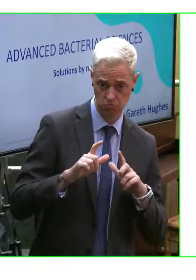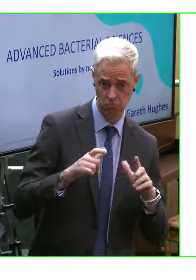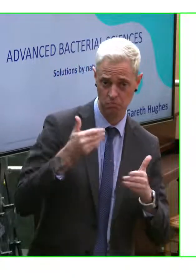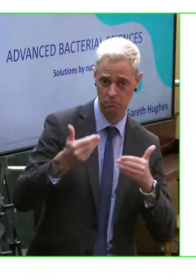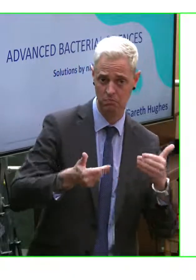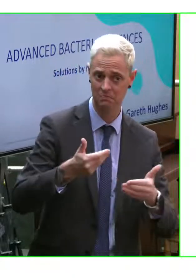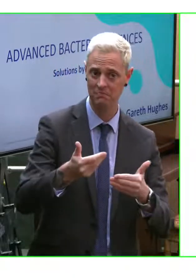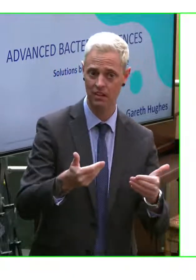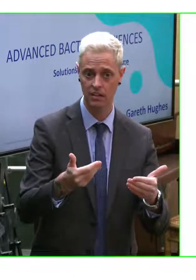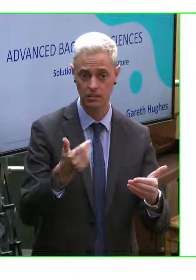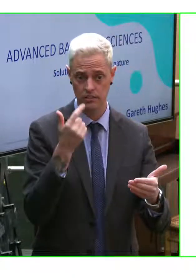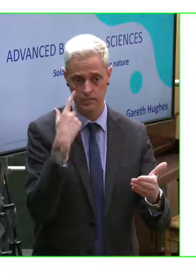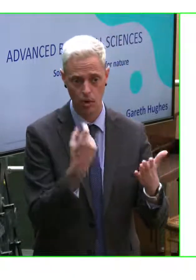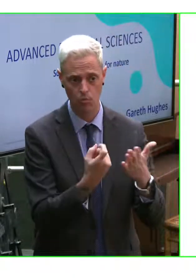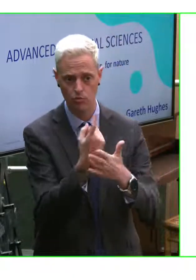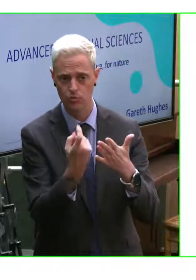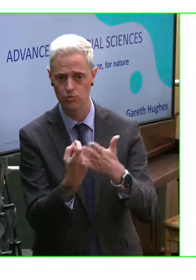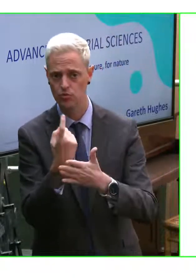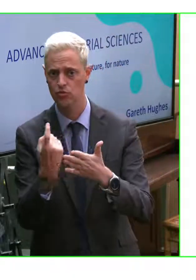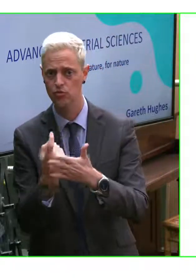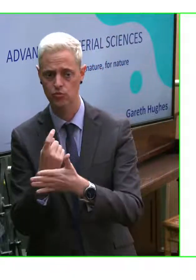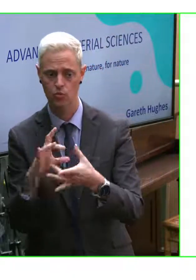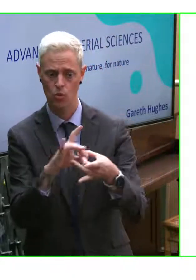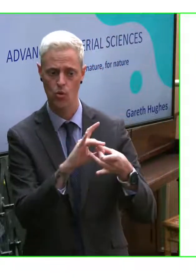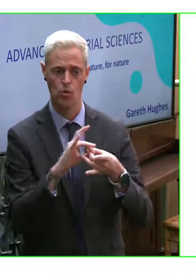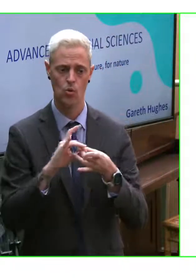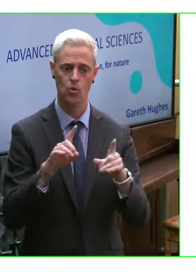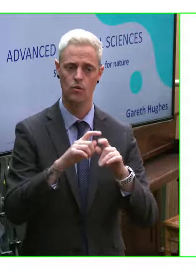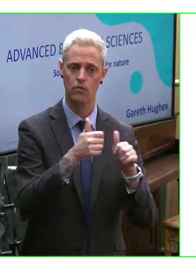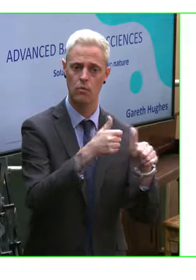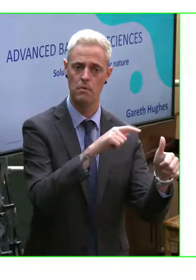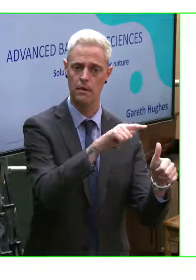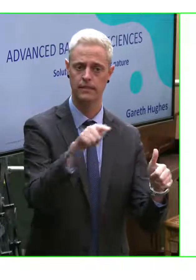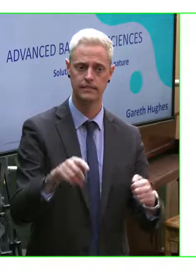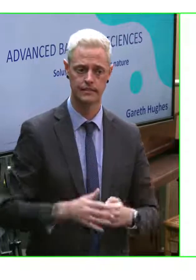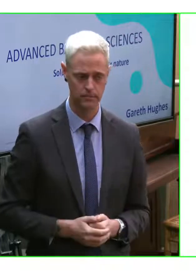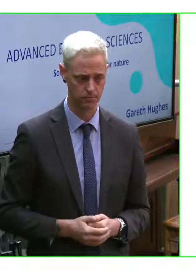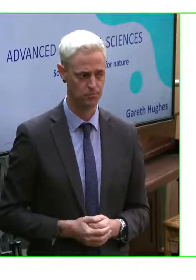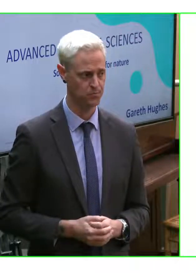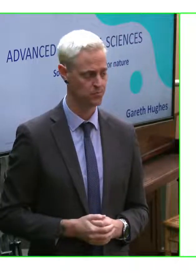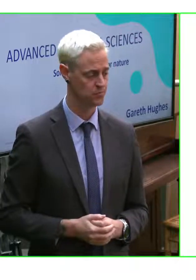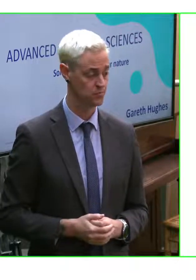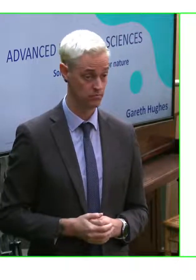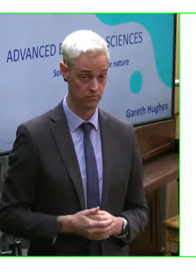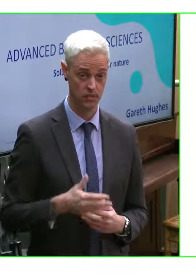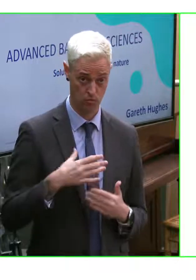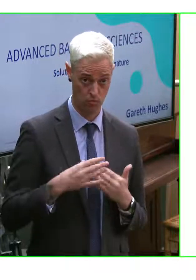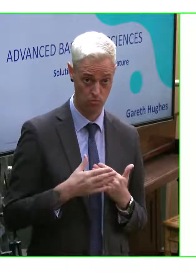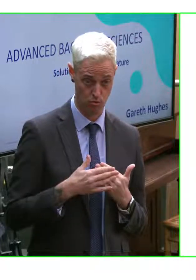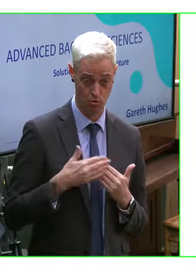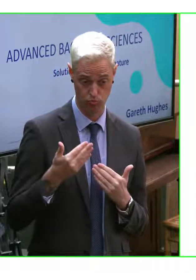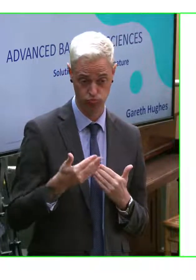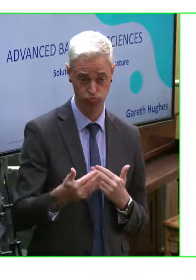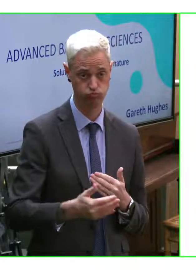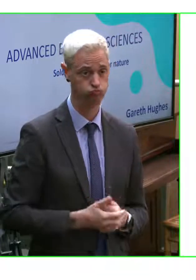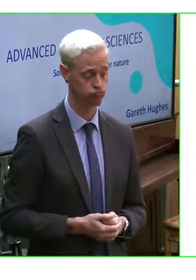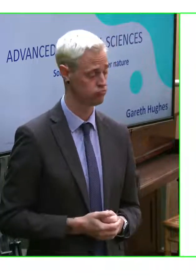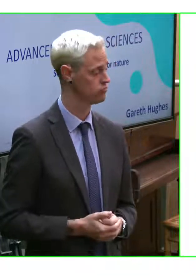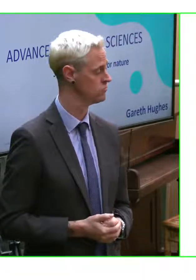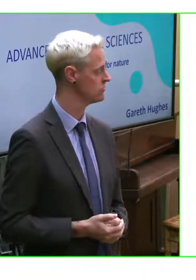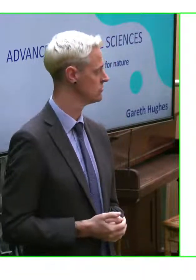see so many opportunities up here of working with companies. And we look forward to doing that going forward.